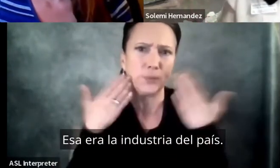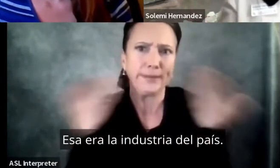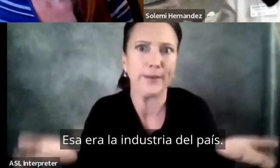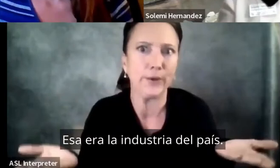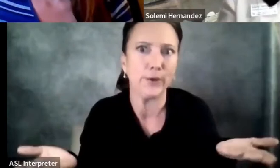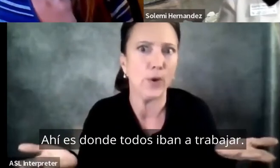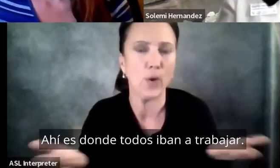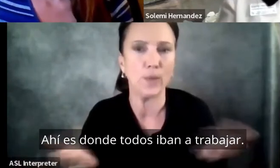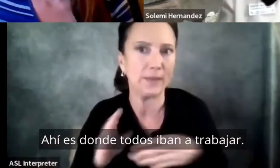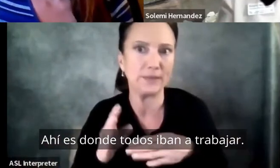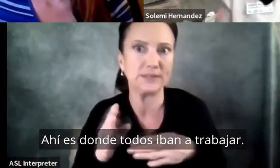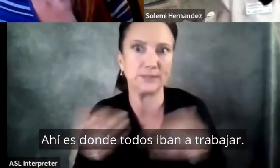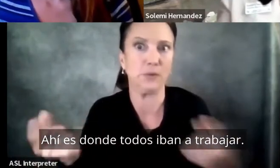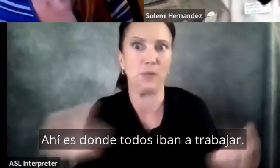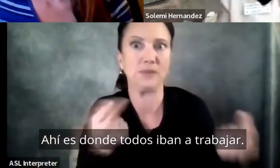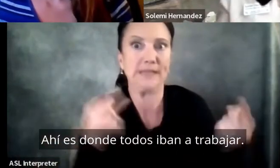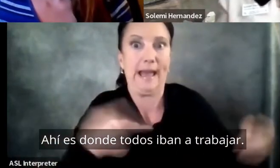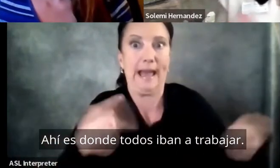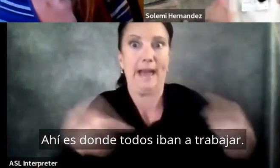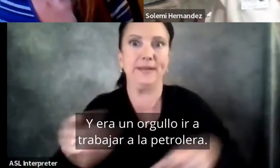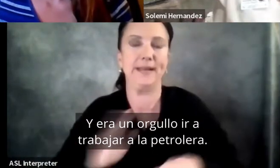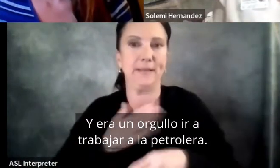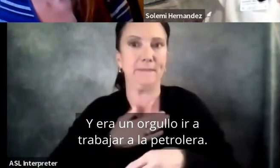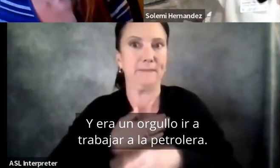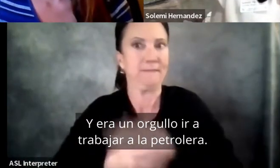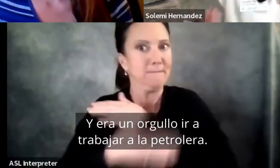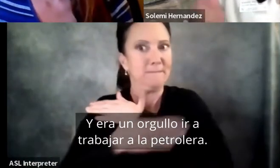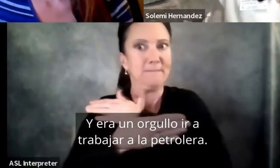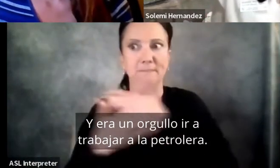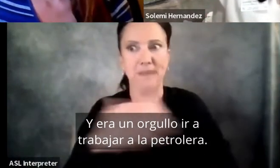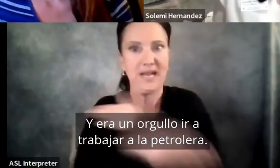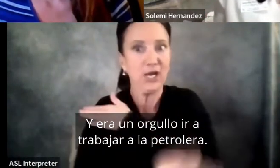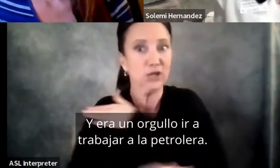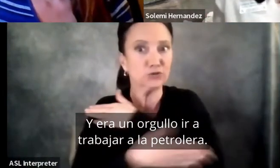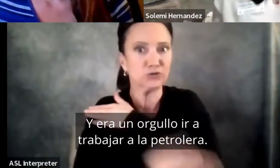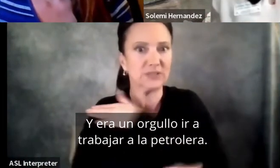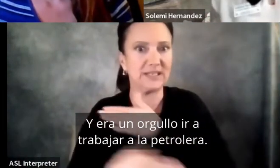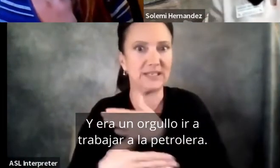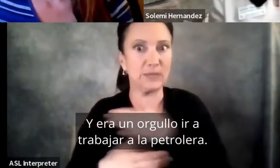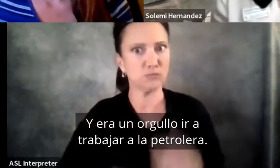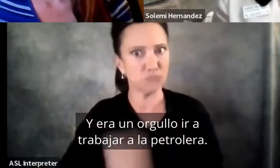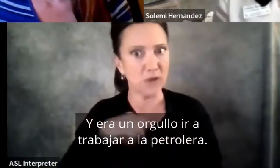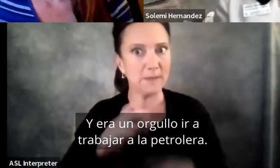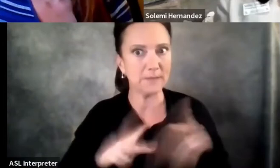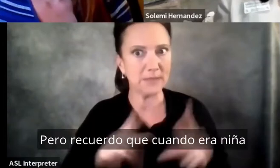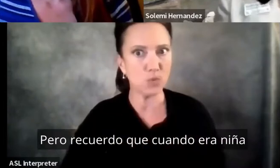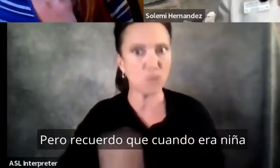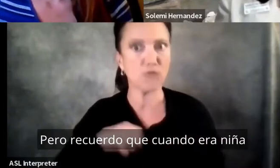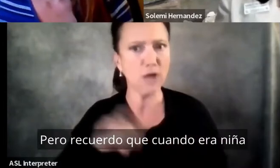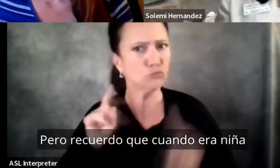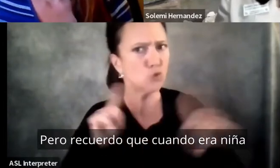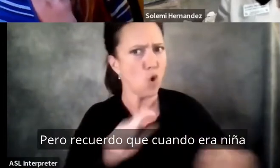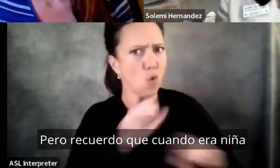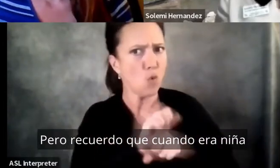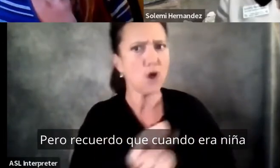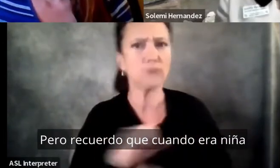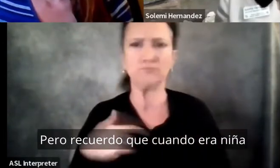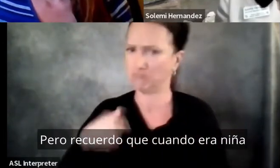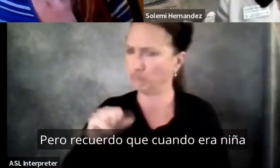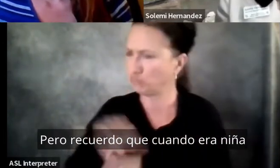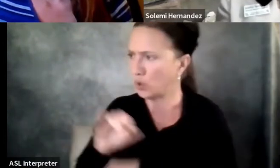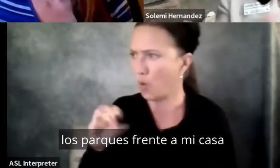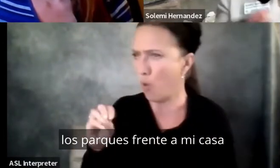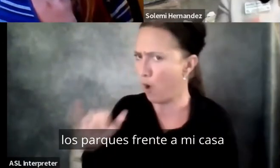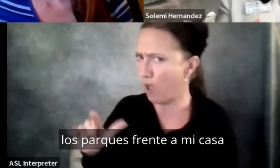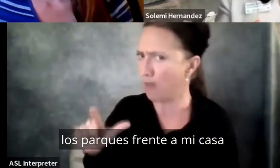the country. That's where everybody went to work. And it was pride to go work in the oil company. But I remember when I was a